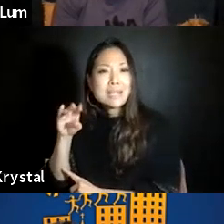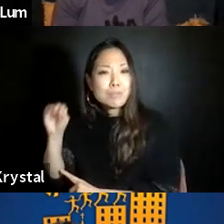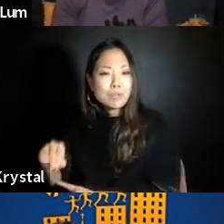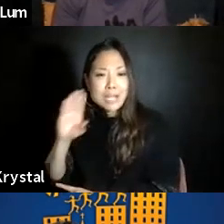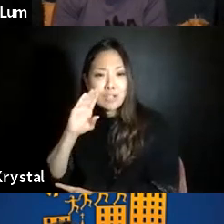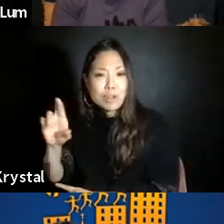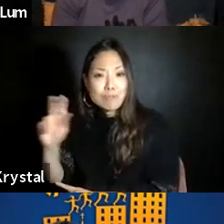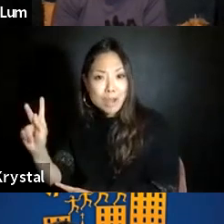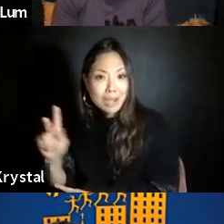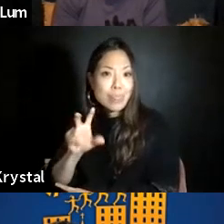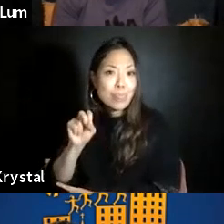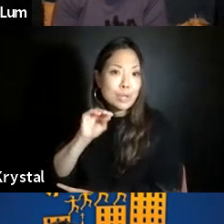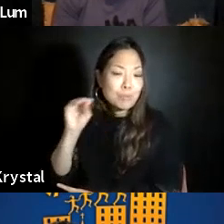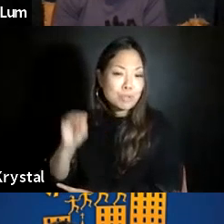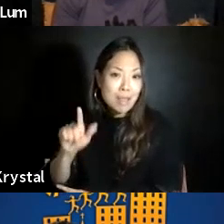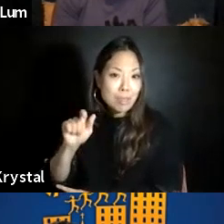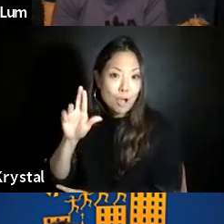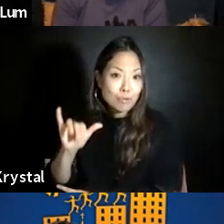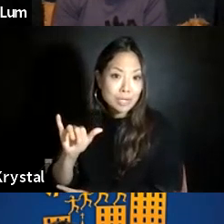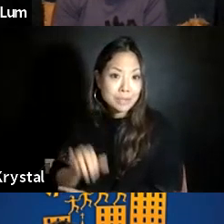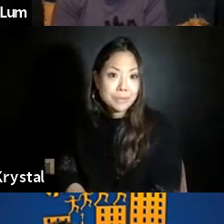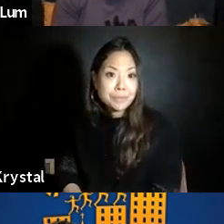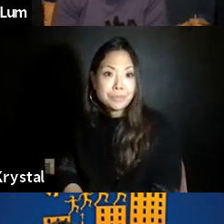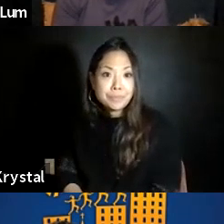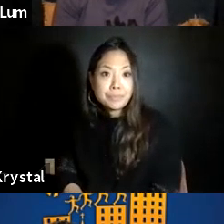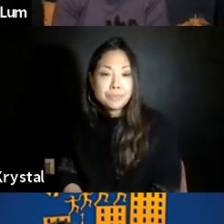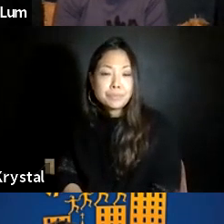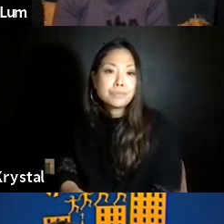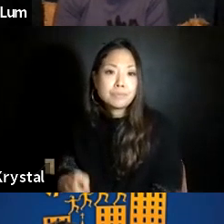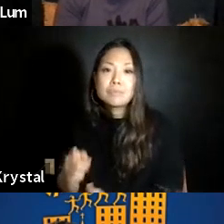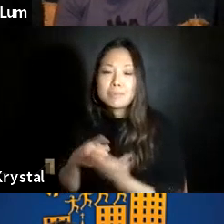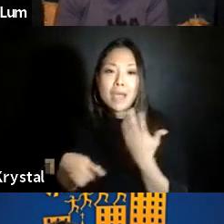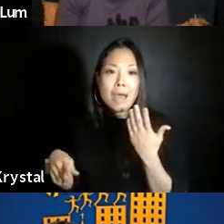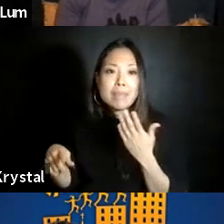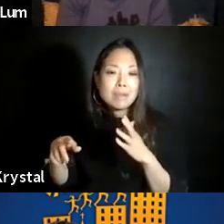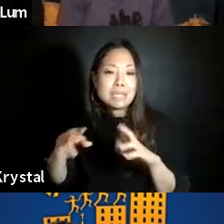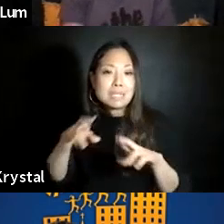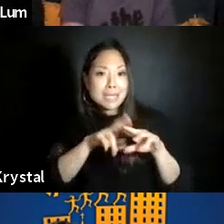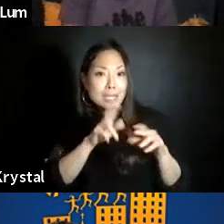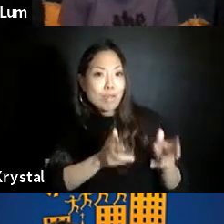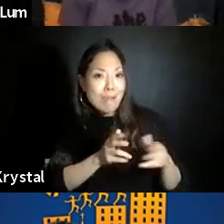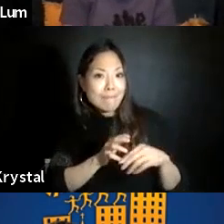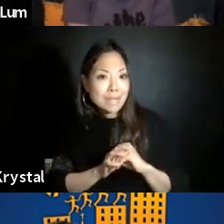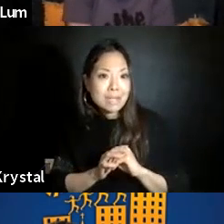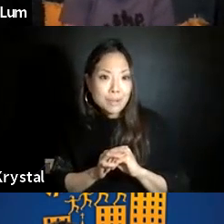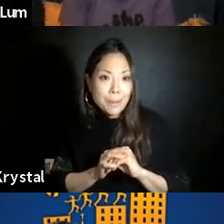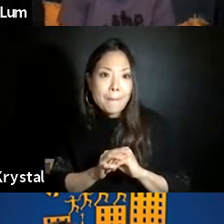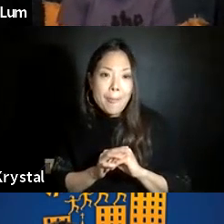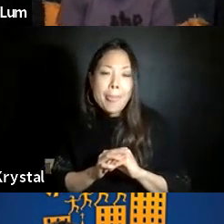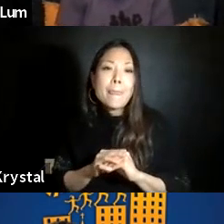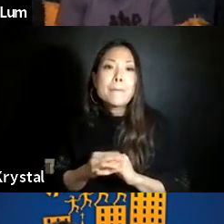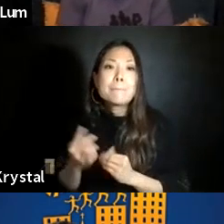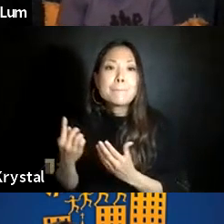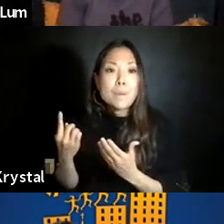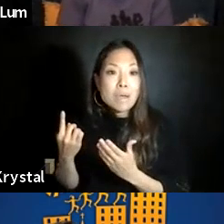rank and then 30% lottery. Yeah, for the remaining seats, with one caveat. Yeah. And that is that there be